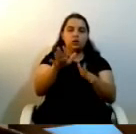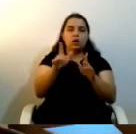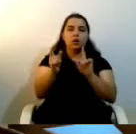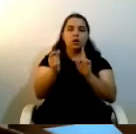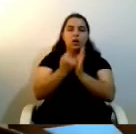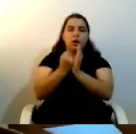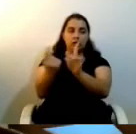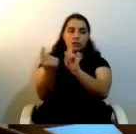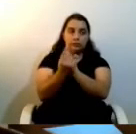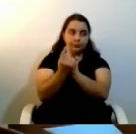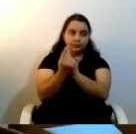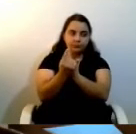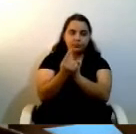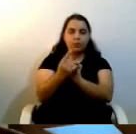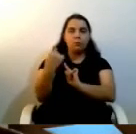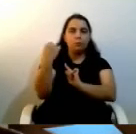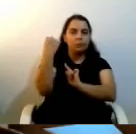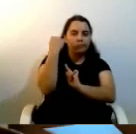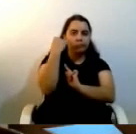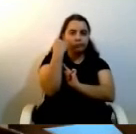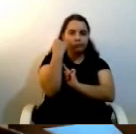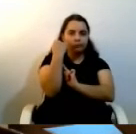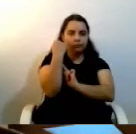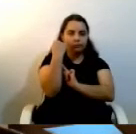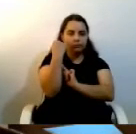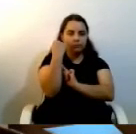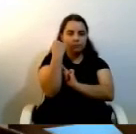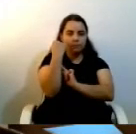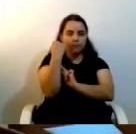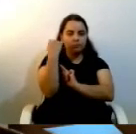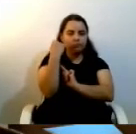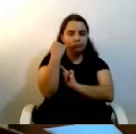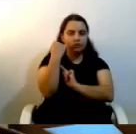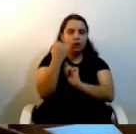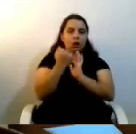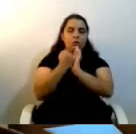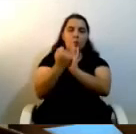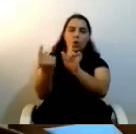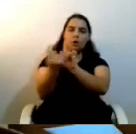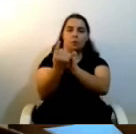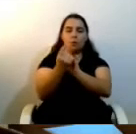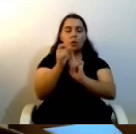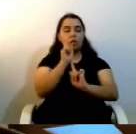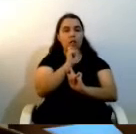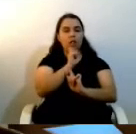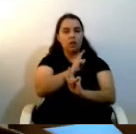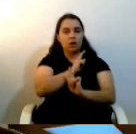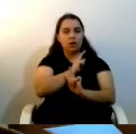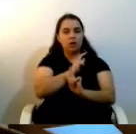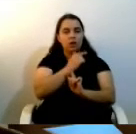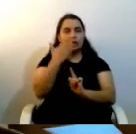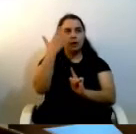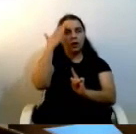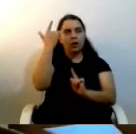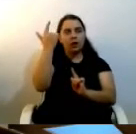We often get to hear that personal assistants may work for persons with physical,